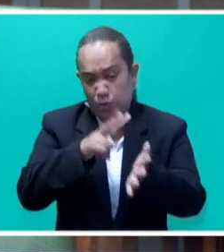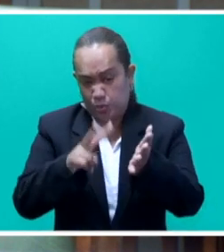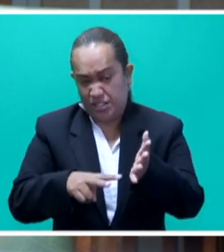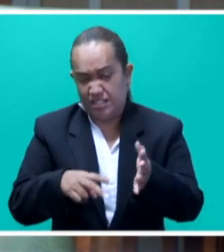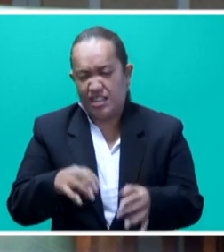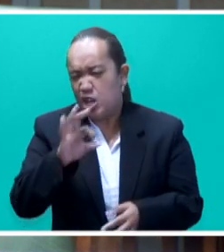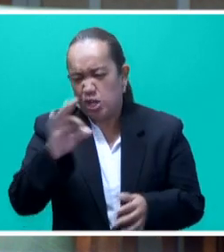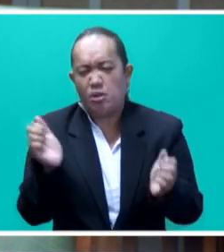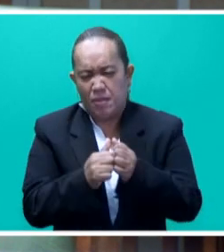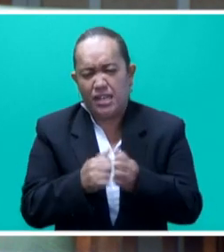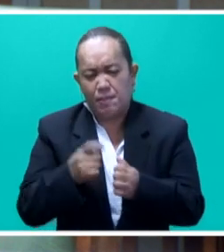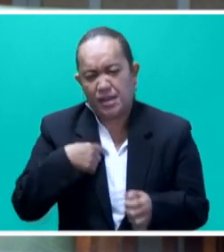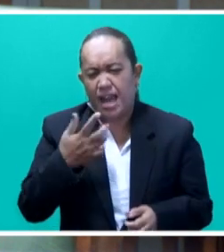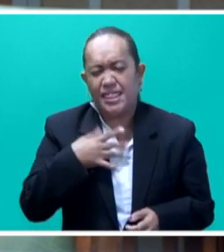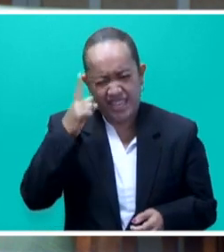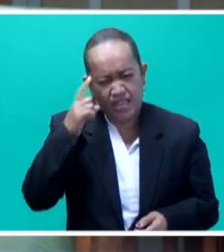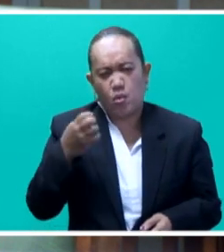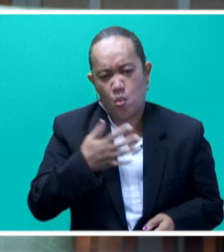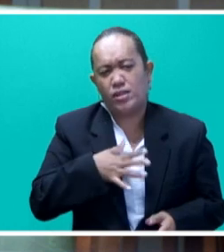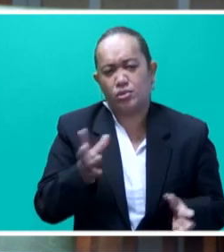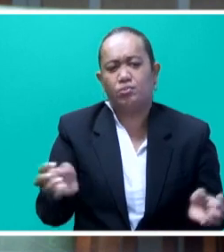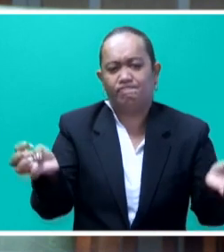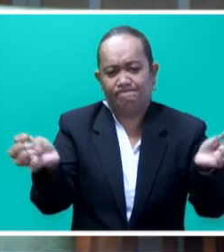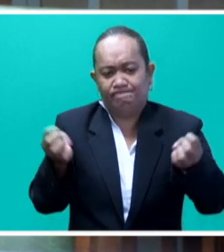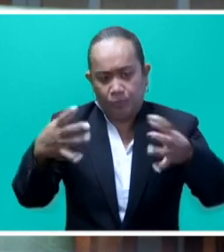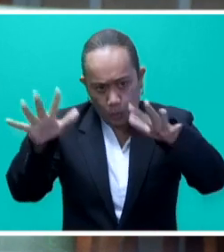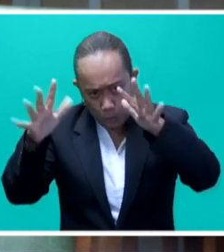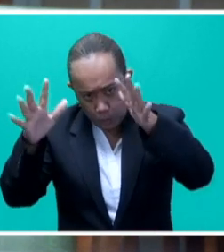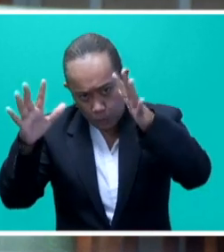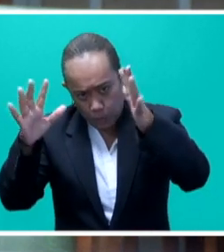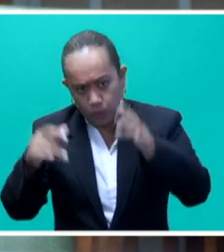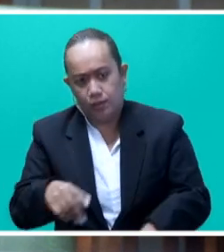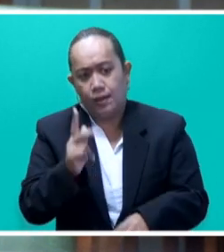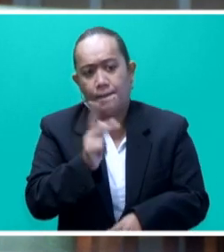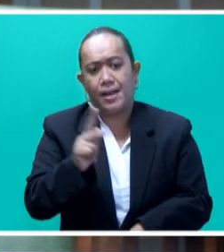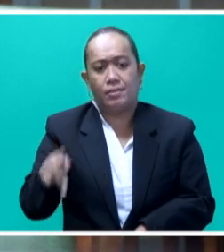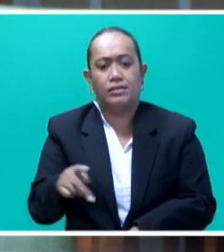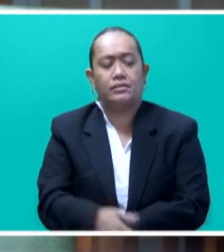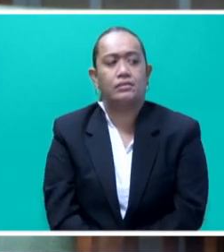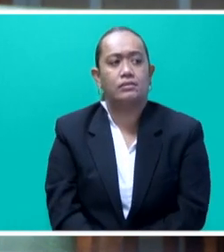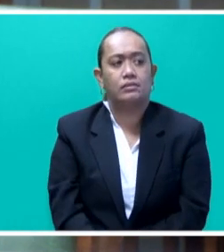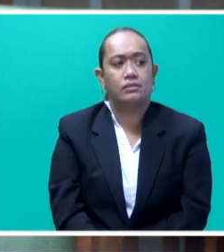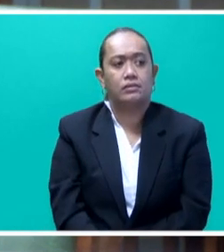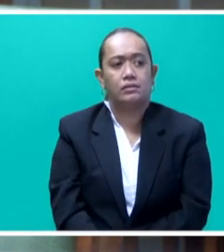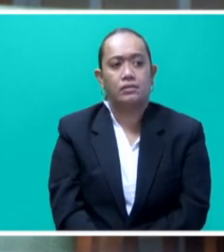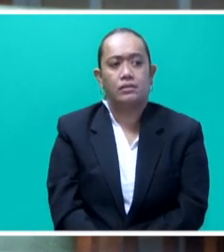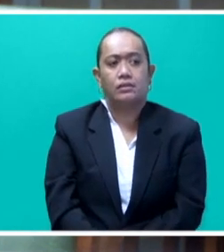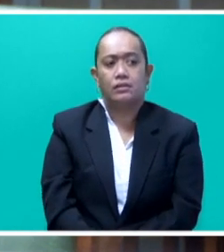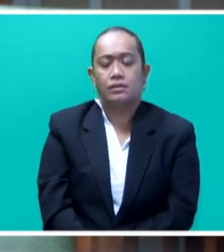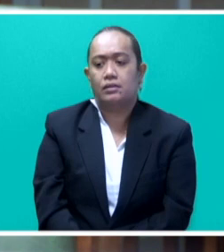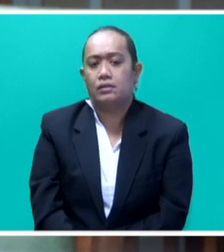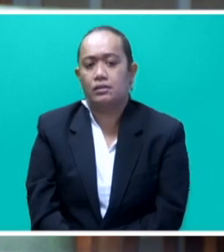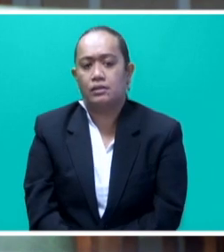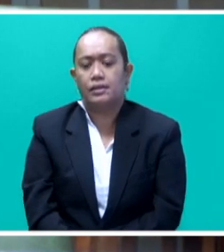think it's important, critically important that we acknowledge them in this parliament because they have come forward. Some